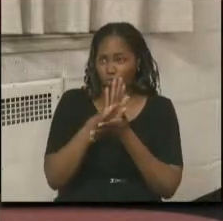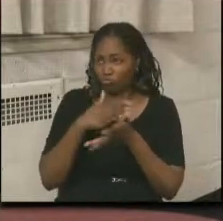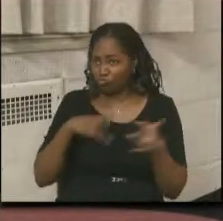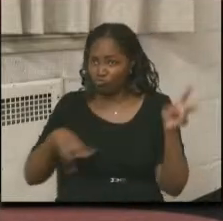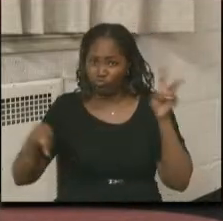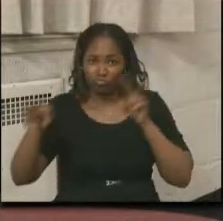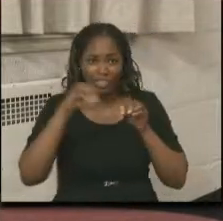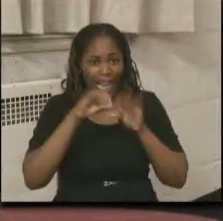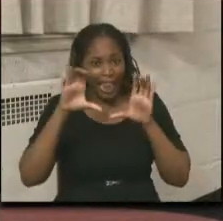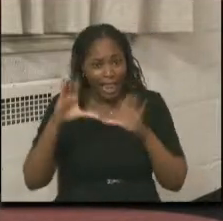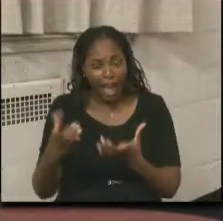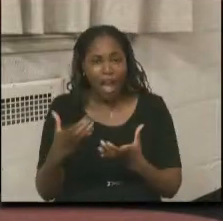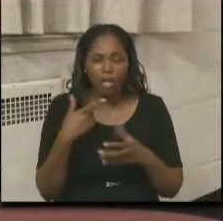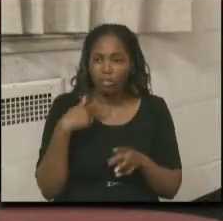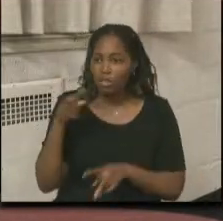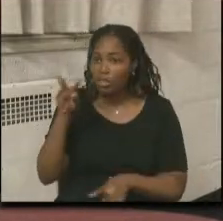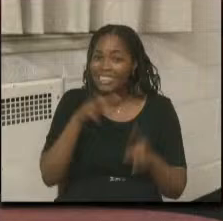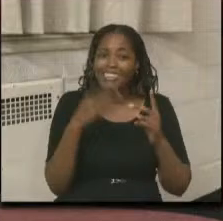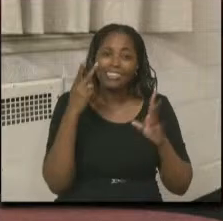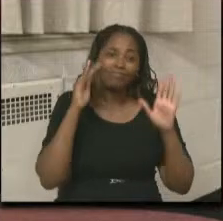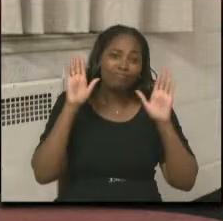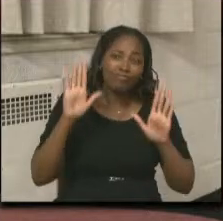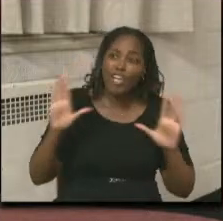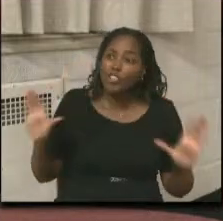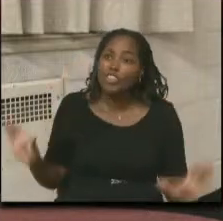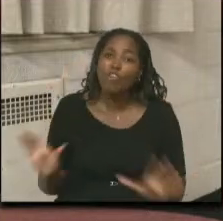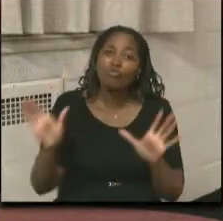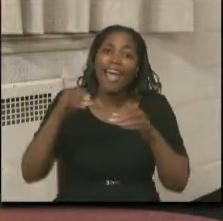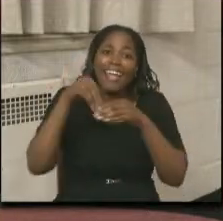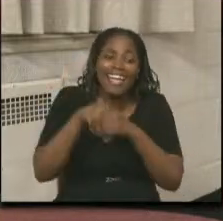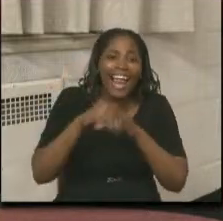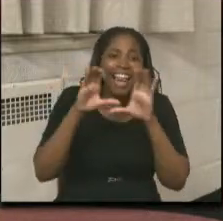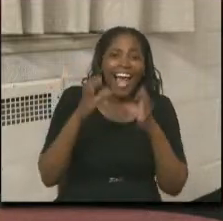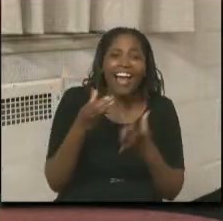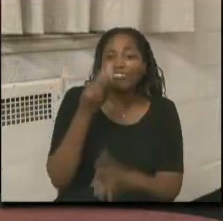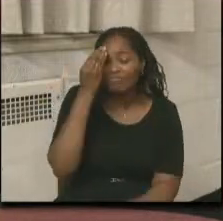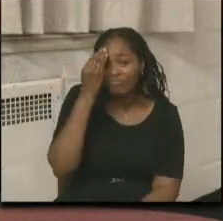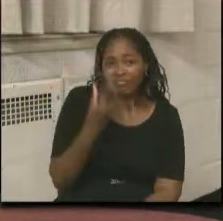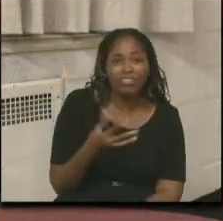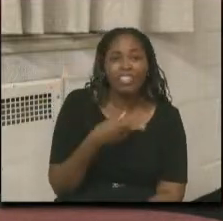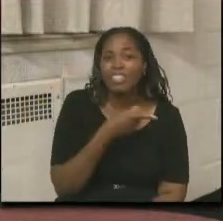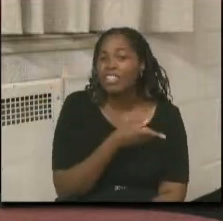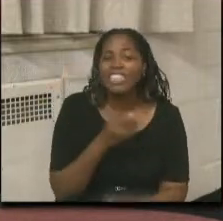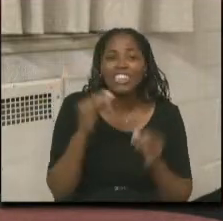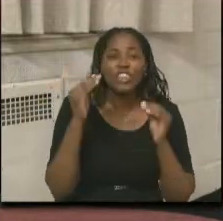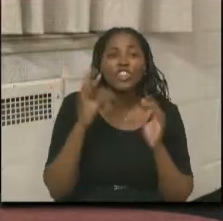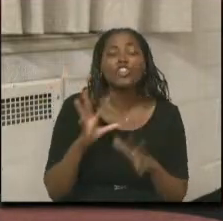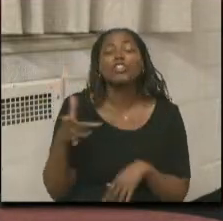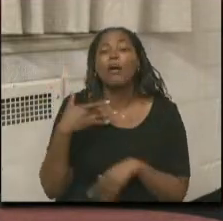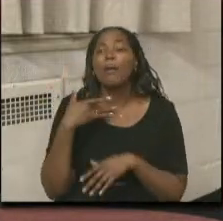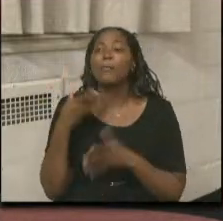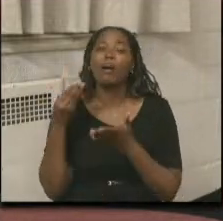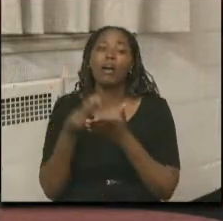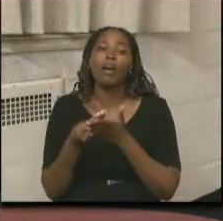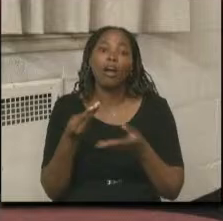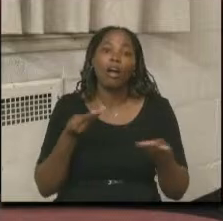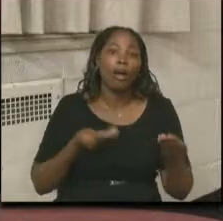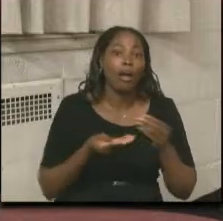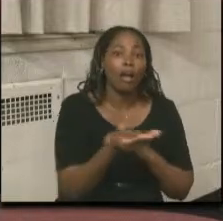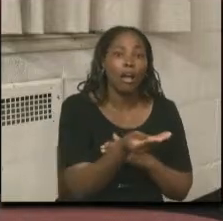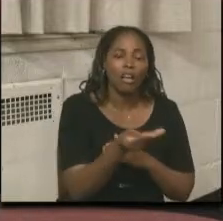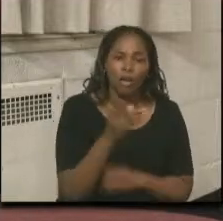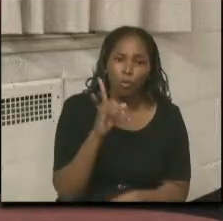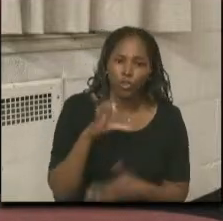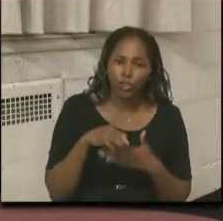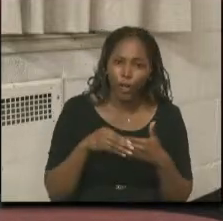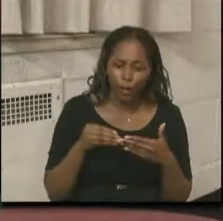classrooms, and I'm looking at these amazing decorations, and these teachers only got $100, y'all. They get a $100 reimbursement. That's nothing. We need to make sure